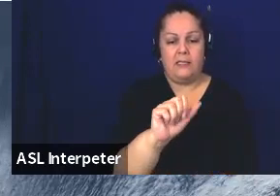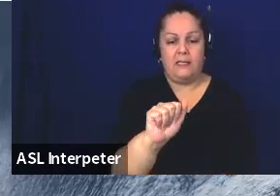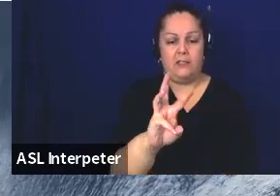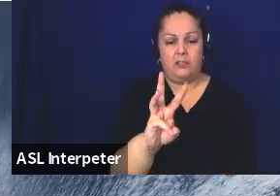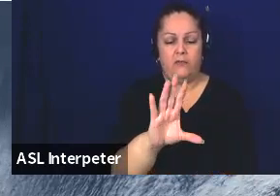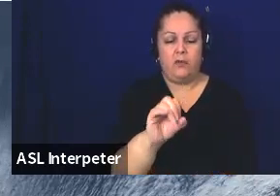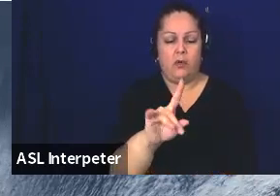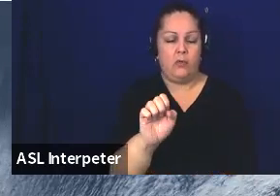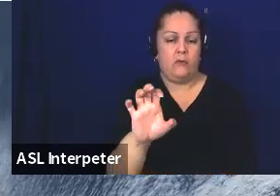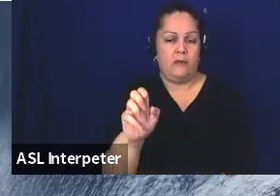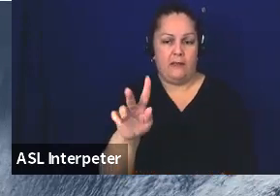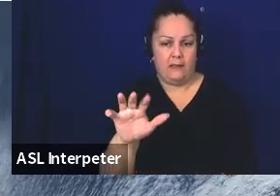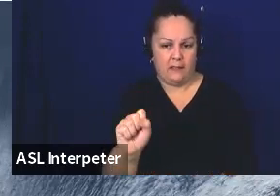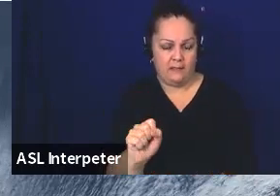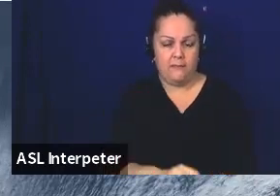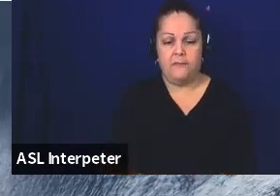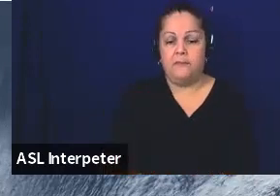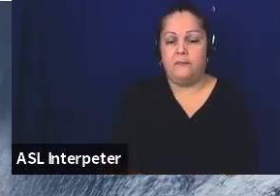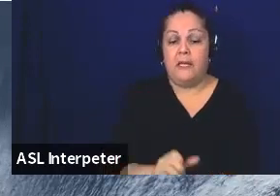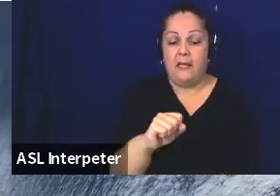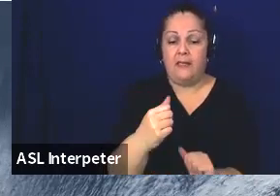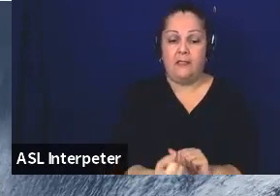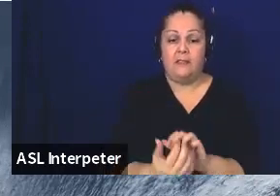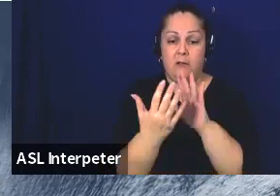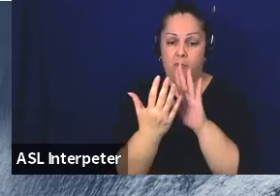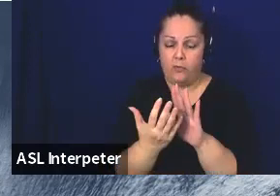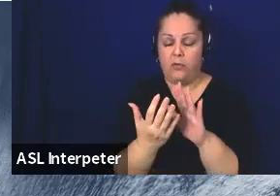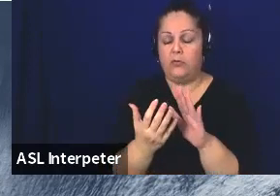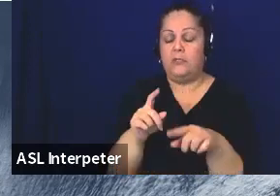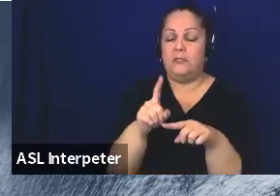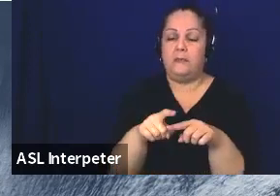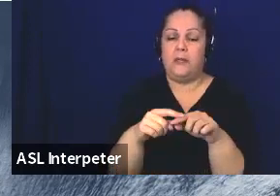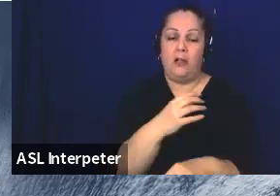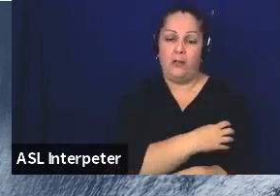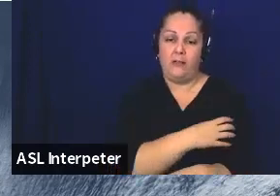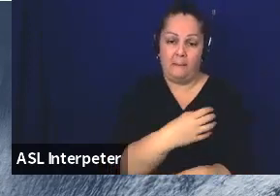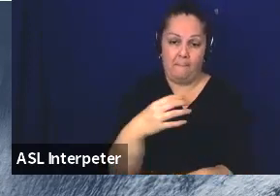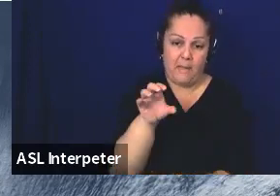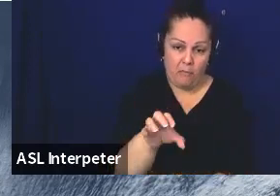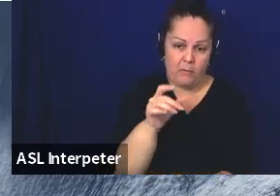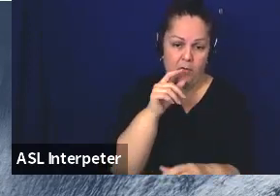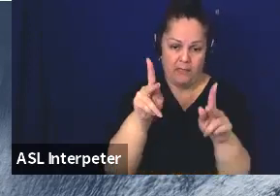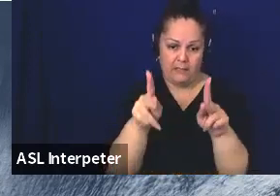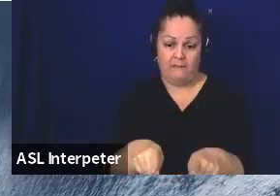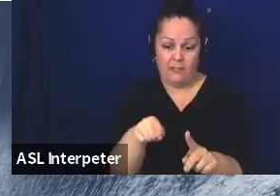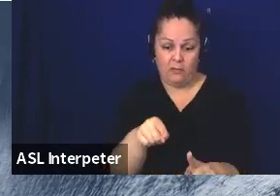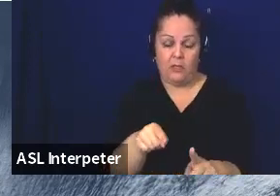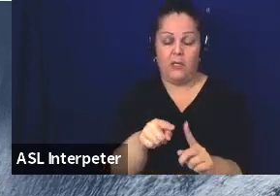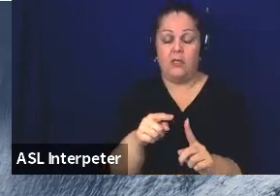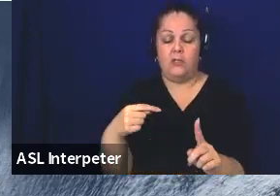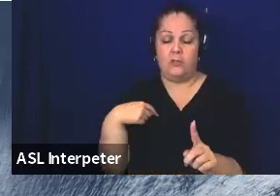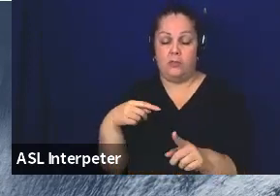Ethics. And lastly, this approach is based in the empowerment of the individual. So this means that the